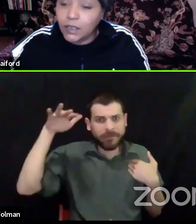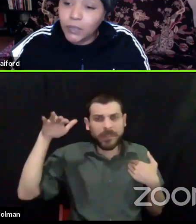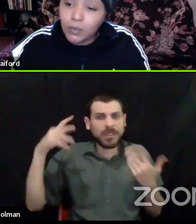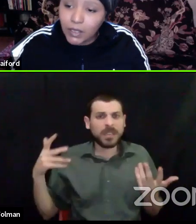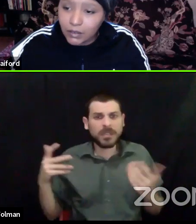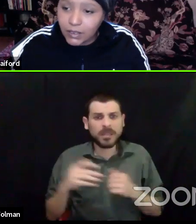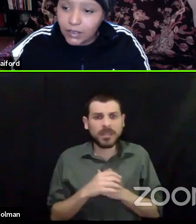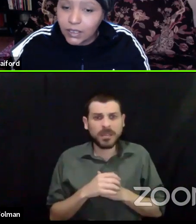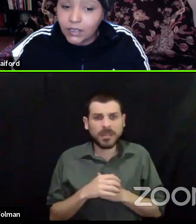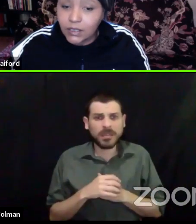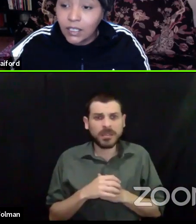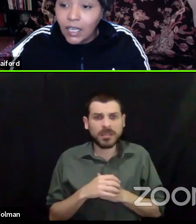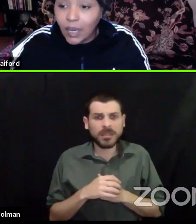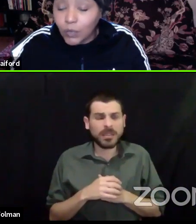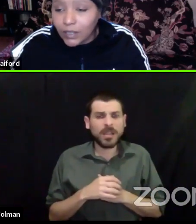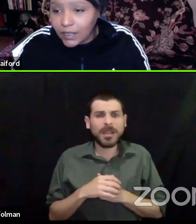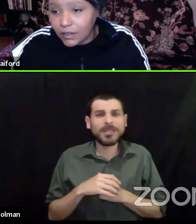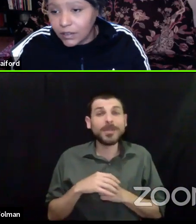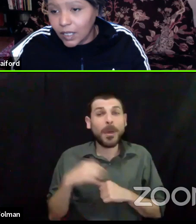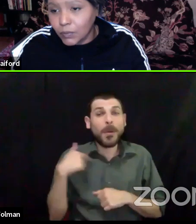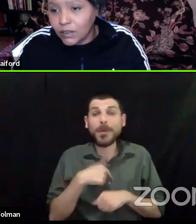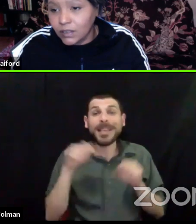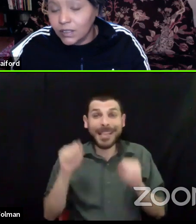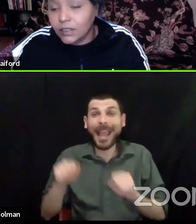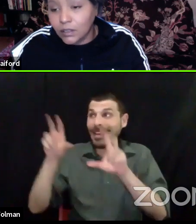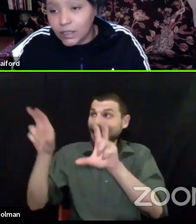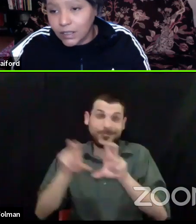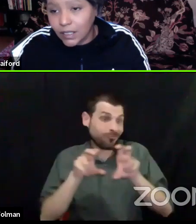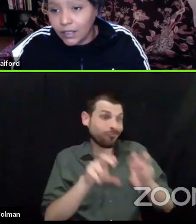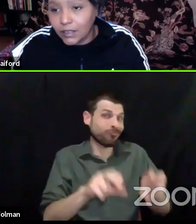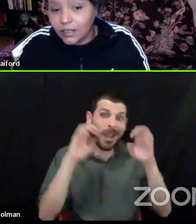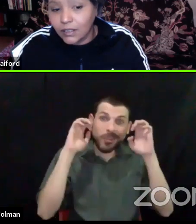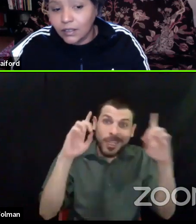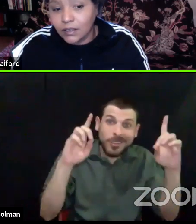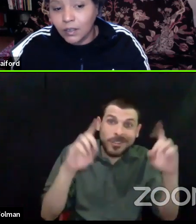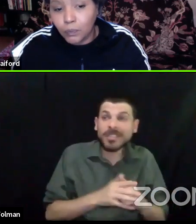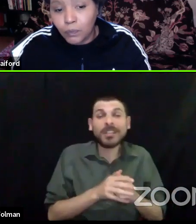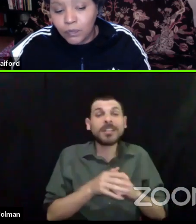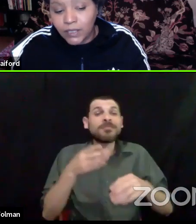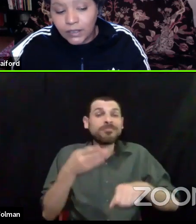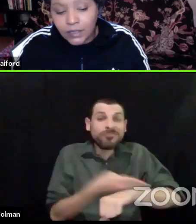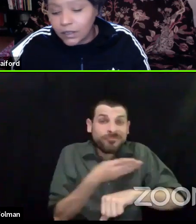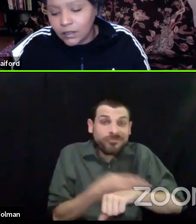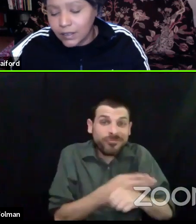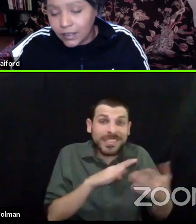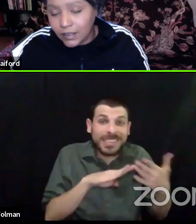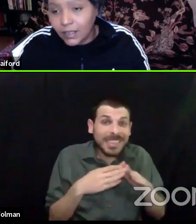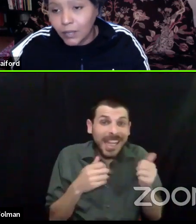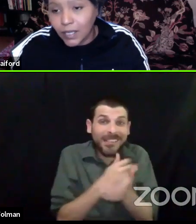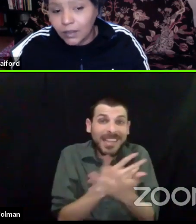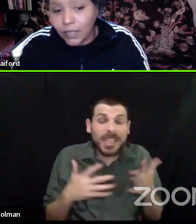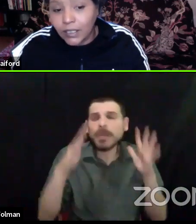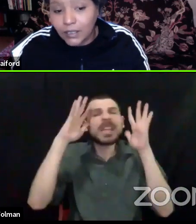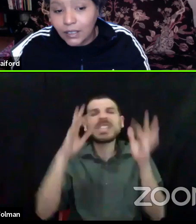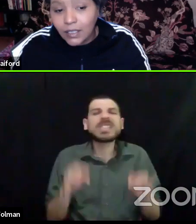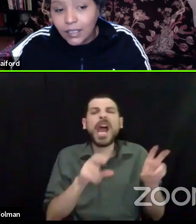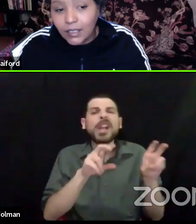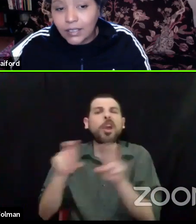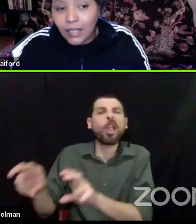gonna spend money on education. And we lost those opportunities through the state legislator. The thing about a